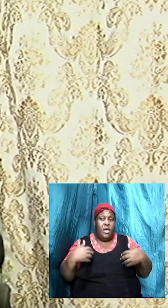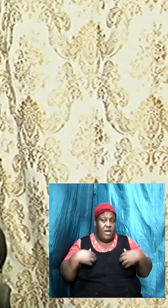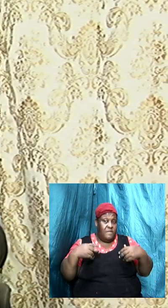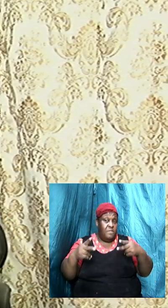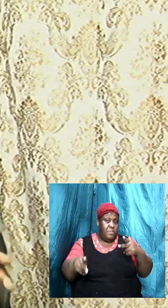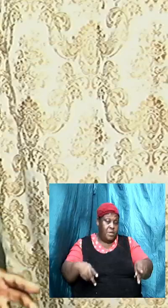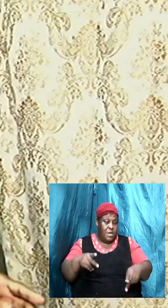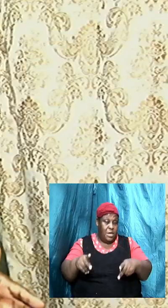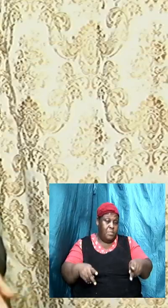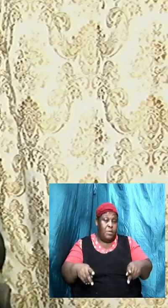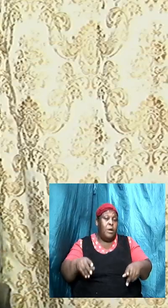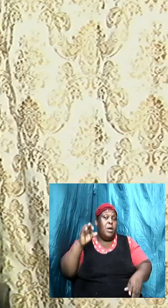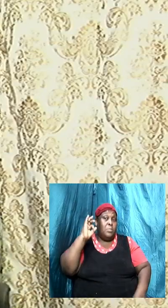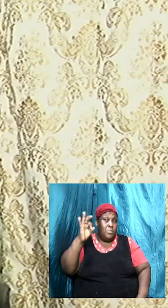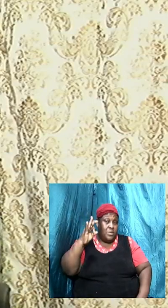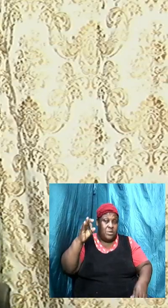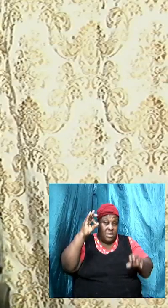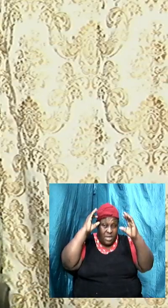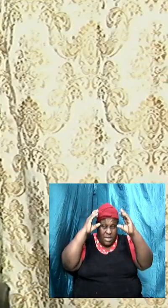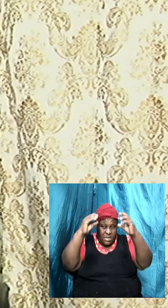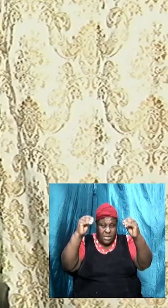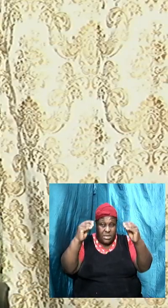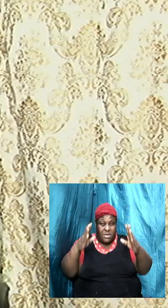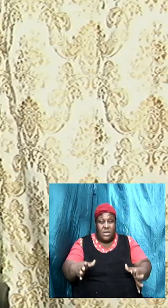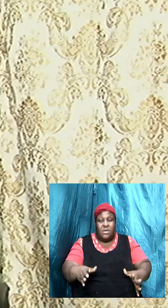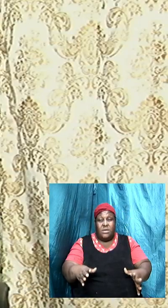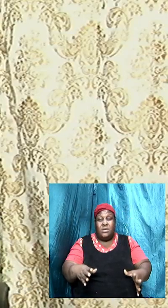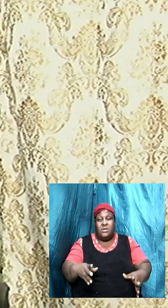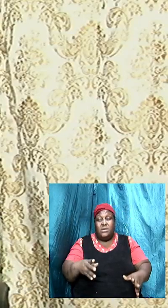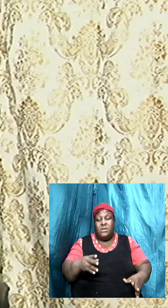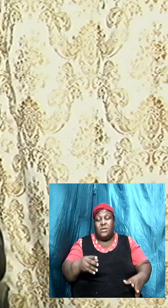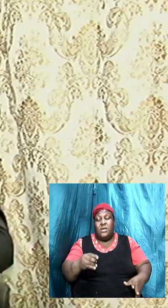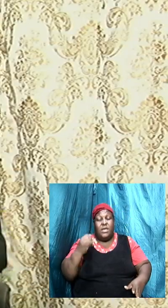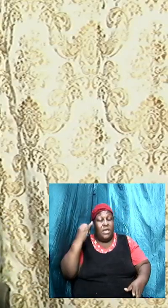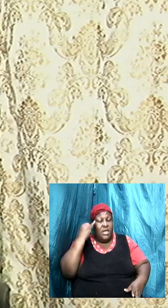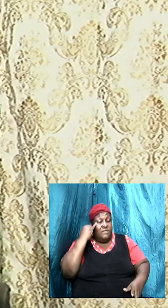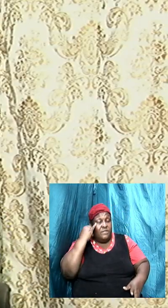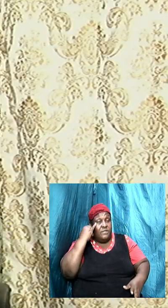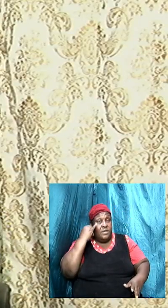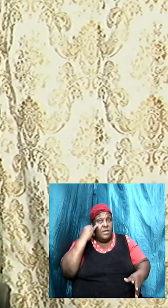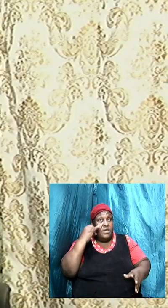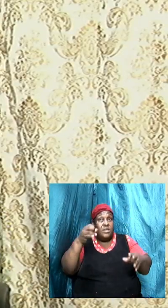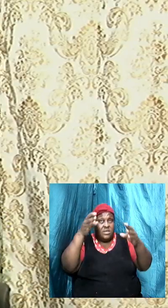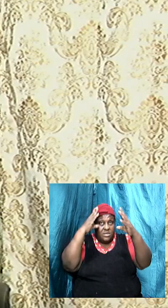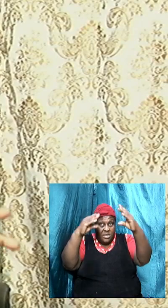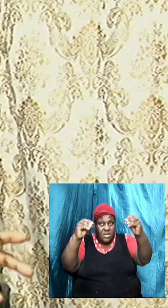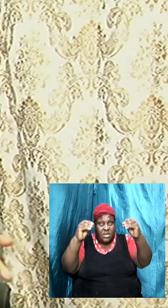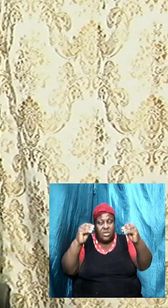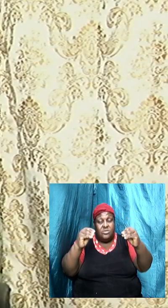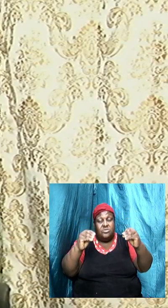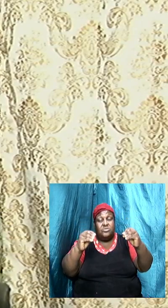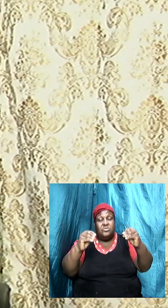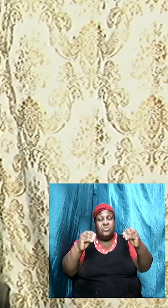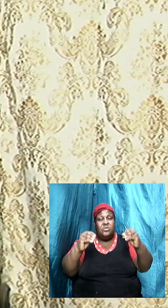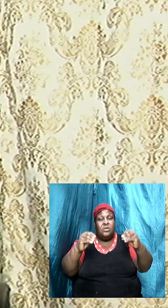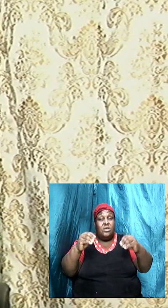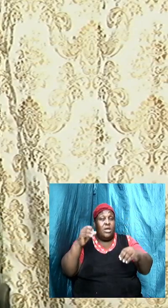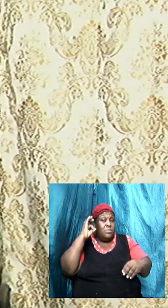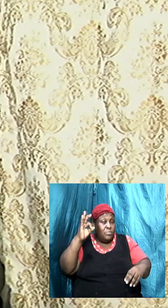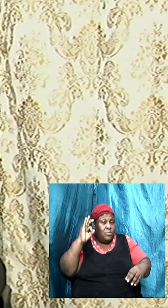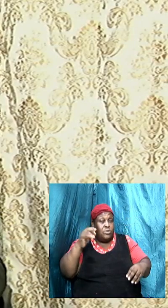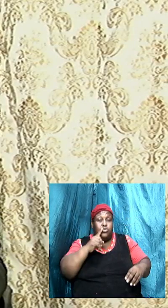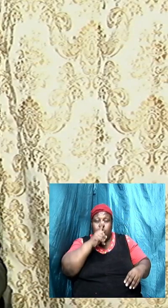people preaching and teaching as if they are preaching the truth and teaching the truth, and seems as if they are